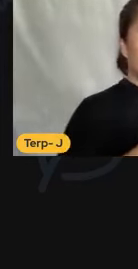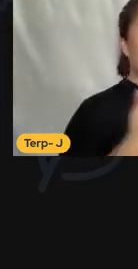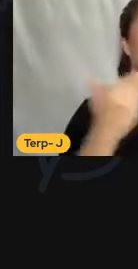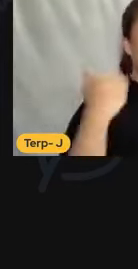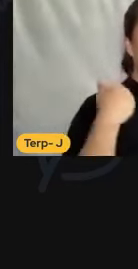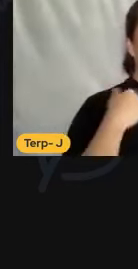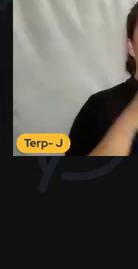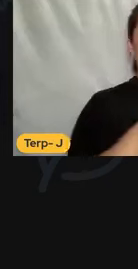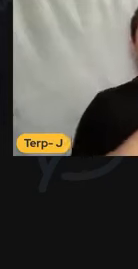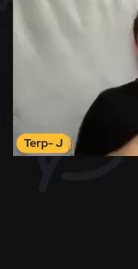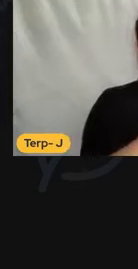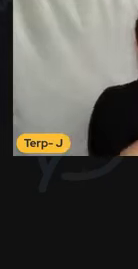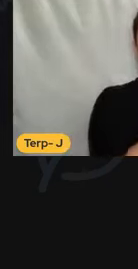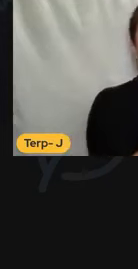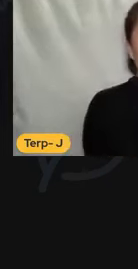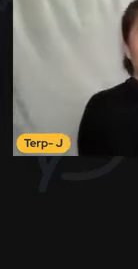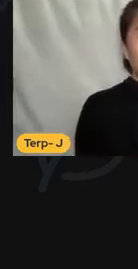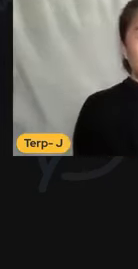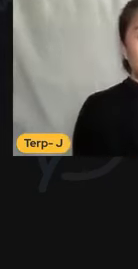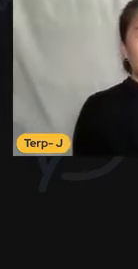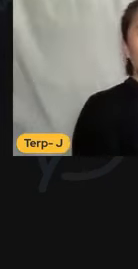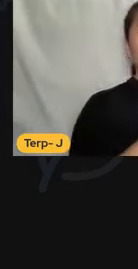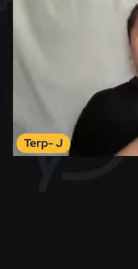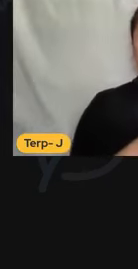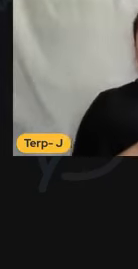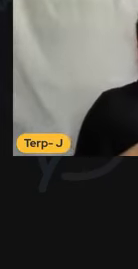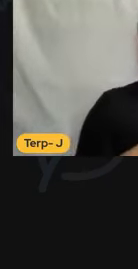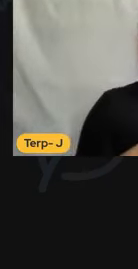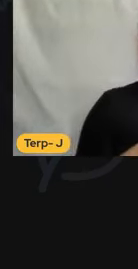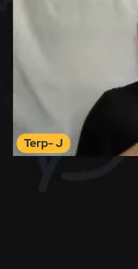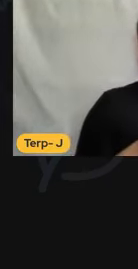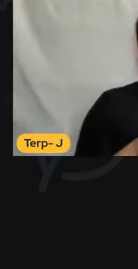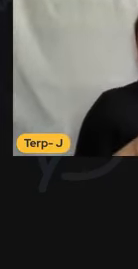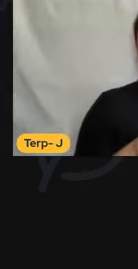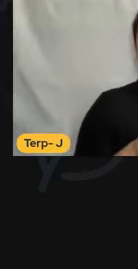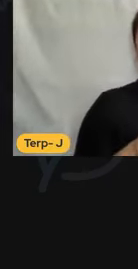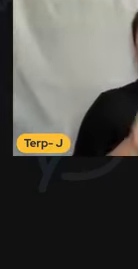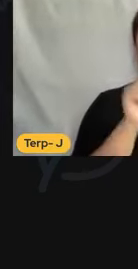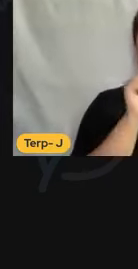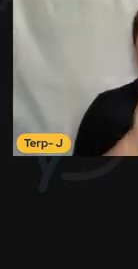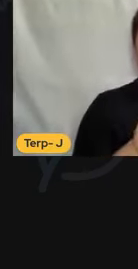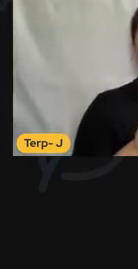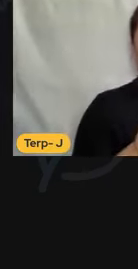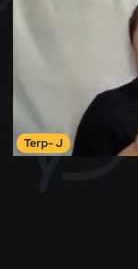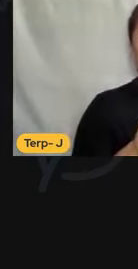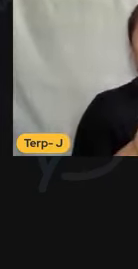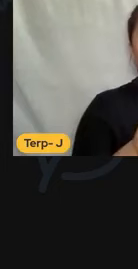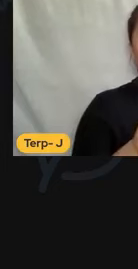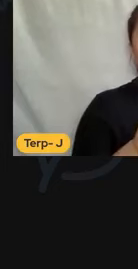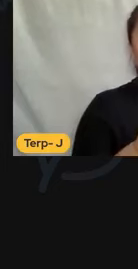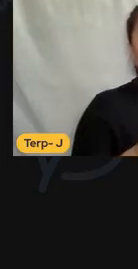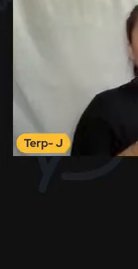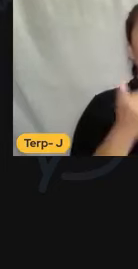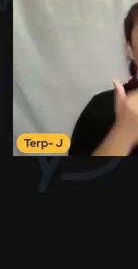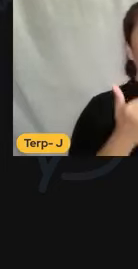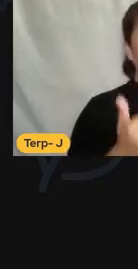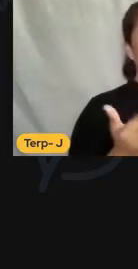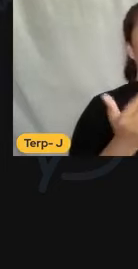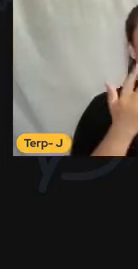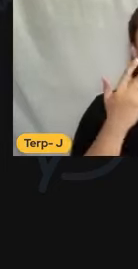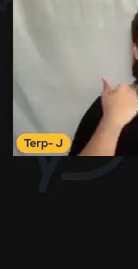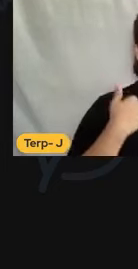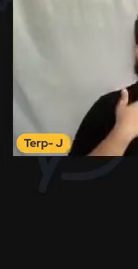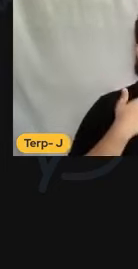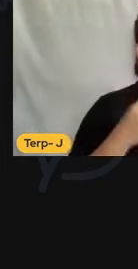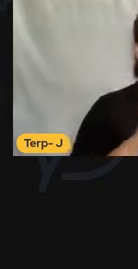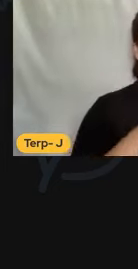different abilities, or rather are differently abled. Because I feel like now, and having this webinar, I